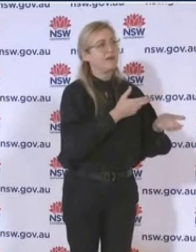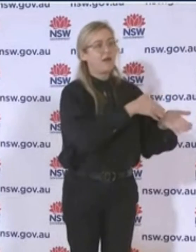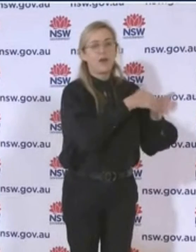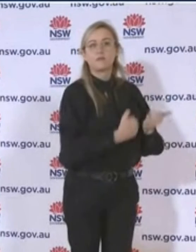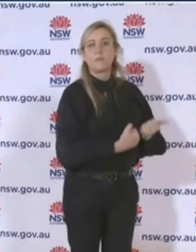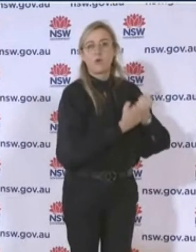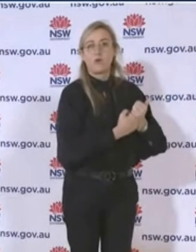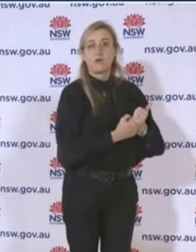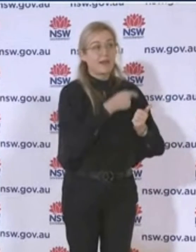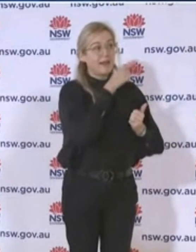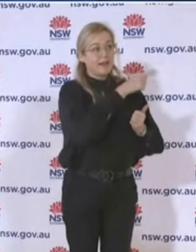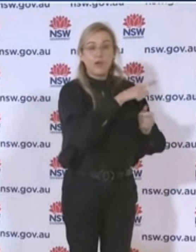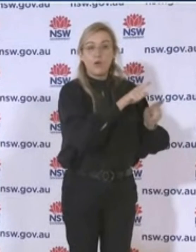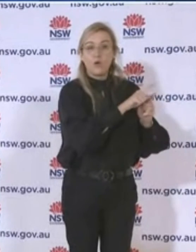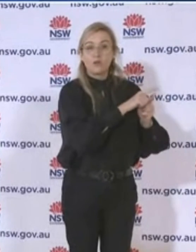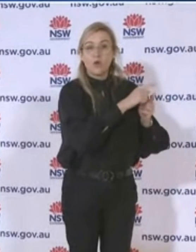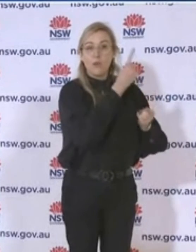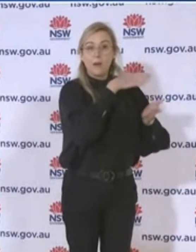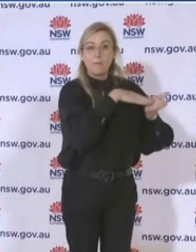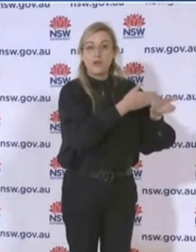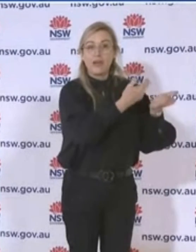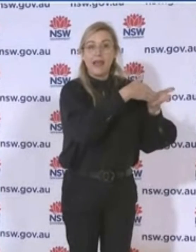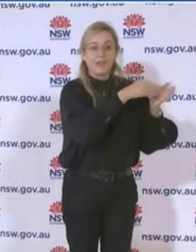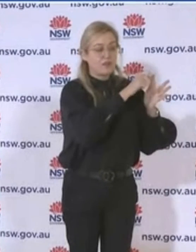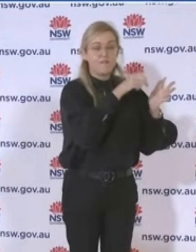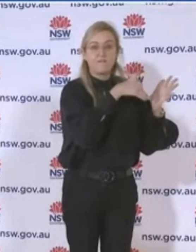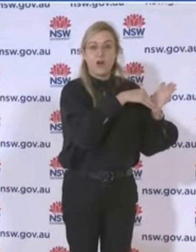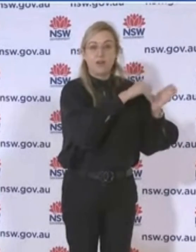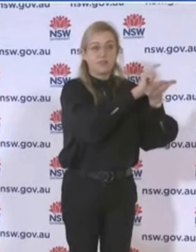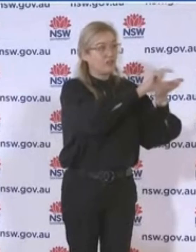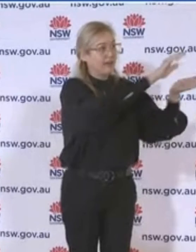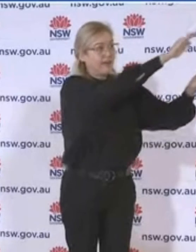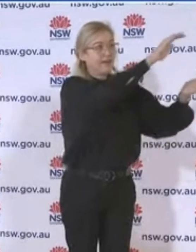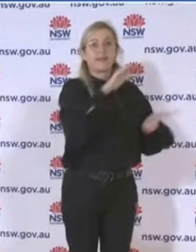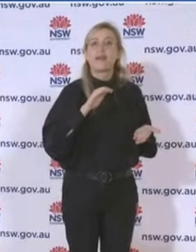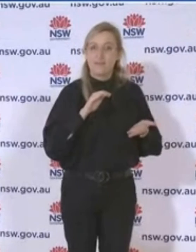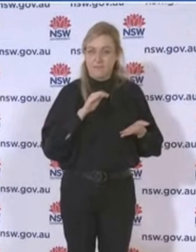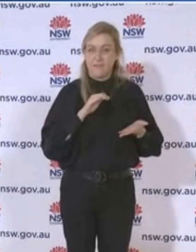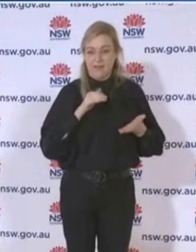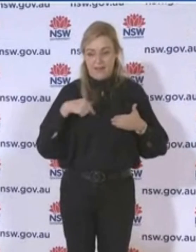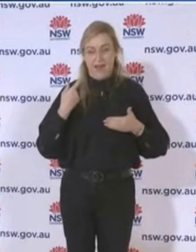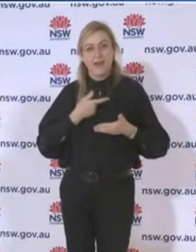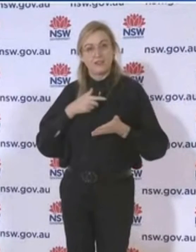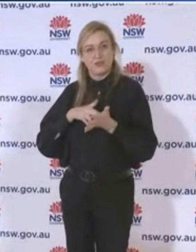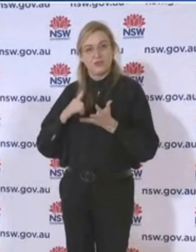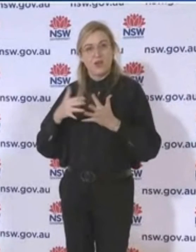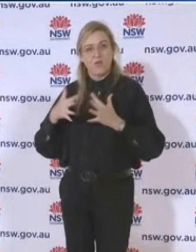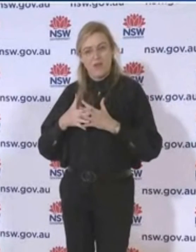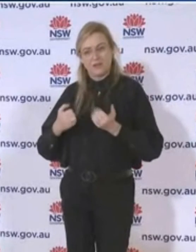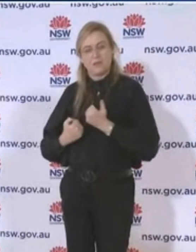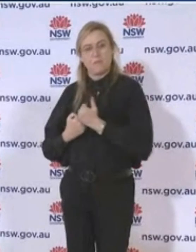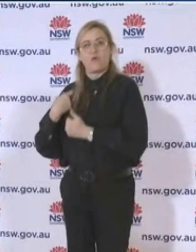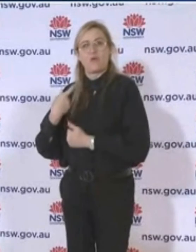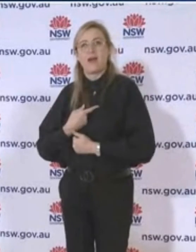Pfizer that he was able to give to New South Wales are making a real difference. And I've thanked him privately. I also want to thank him publicly for that